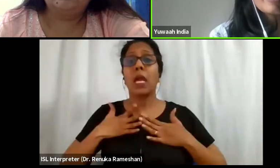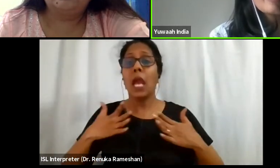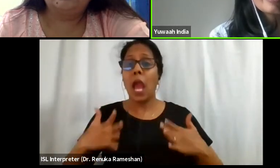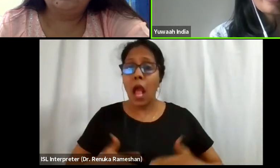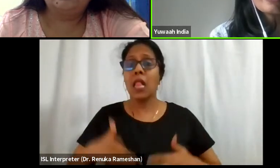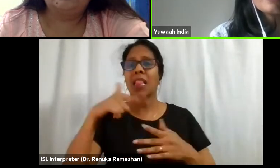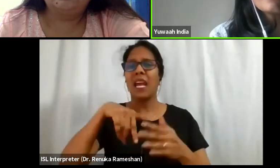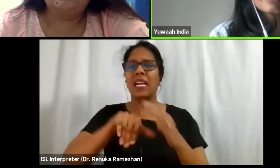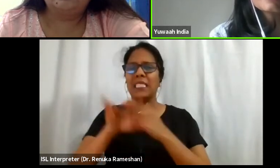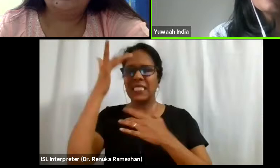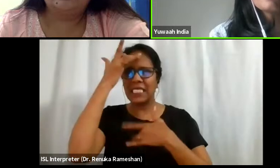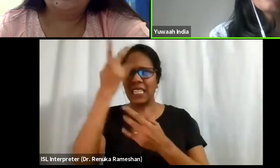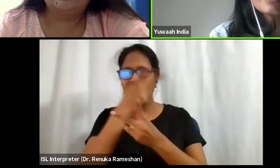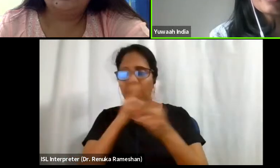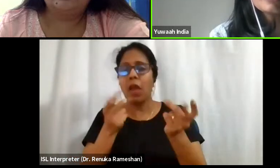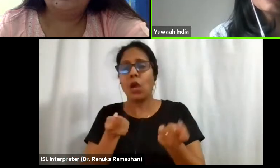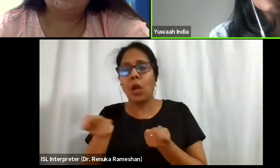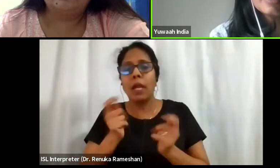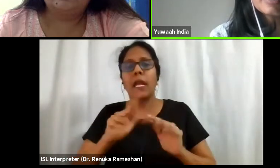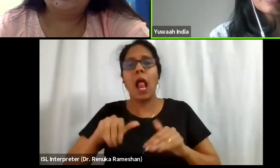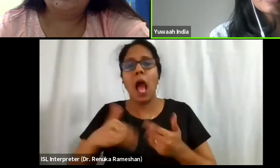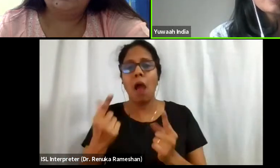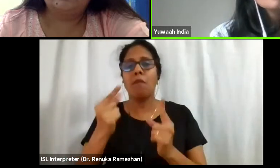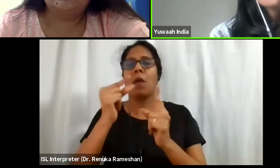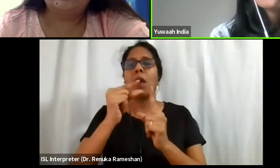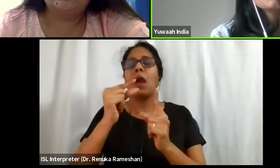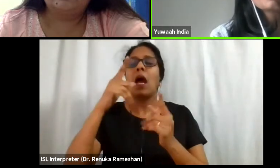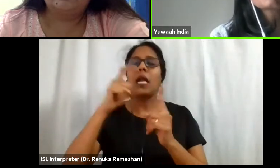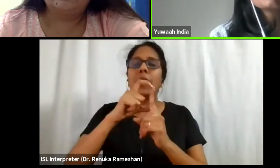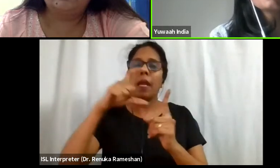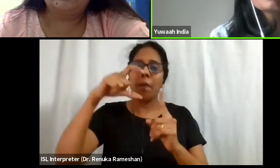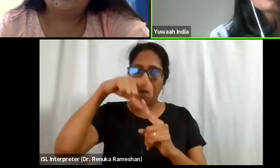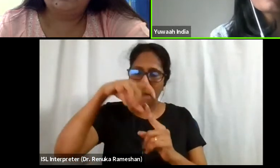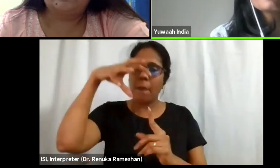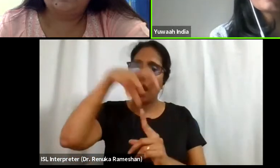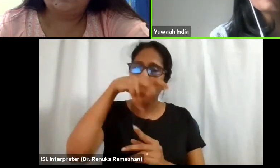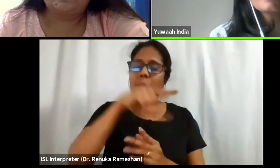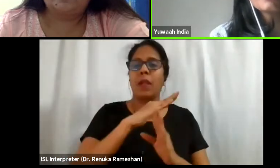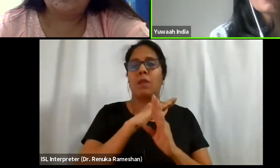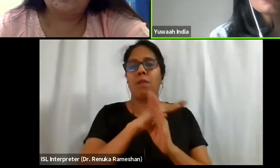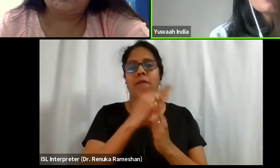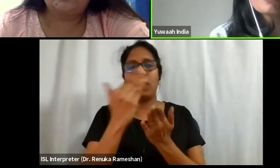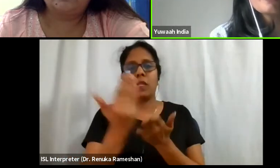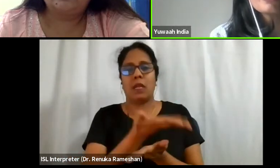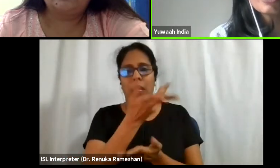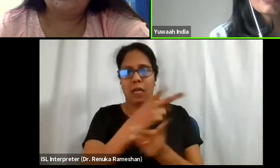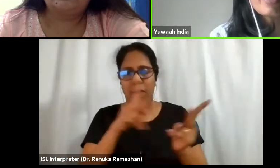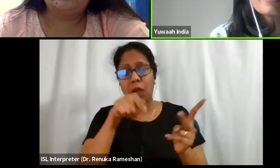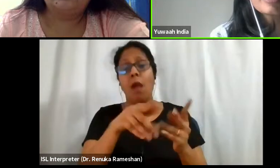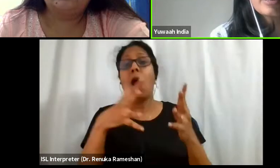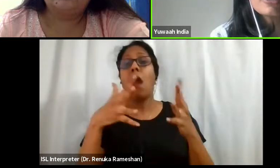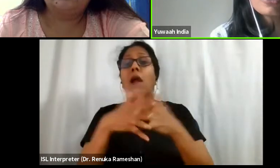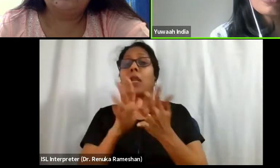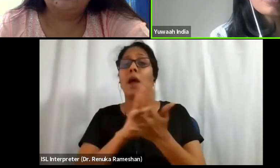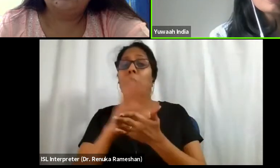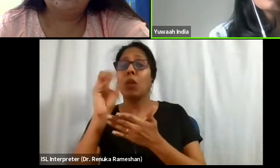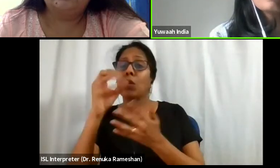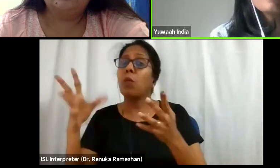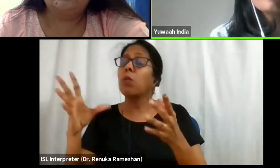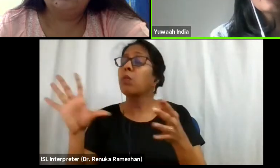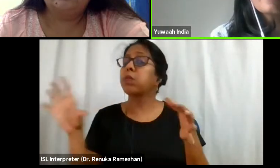experience in public health and vaccine preventable diseases. She's worked with UNICEF and WHO on polio